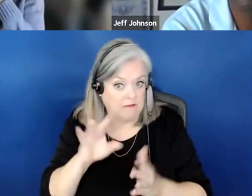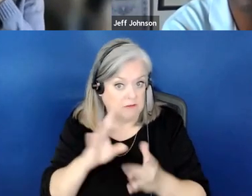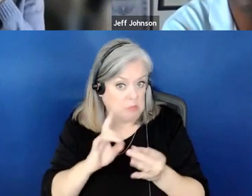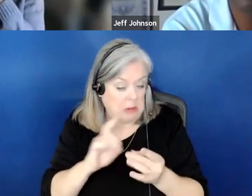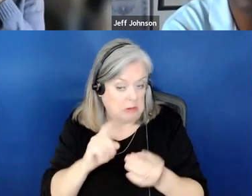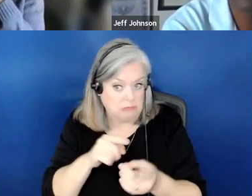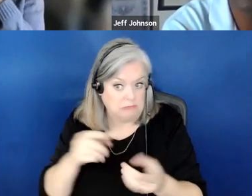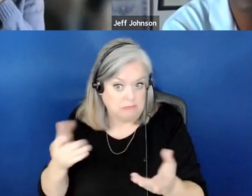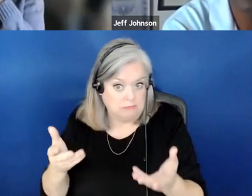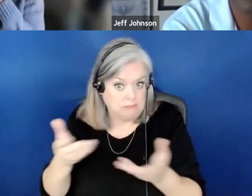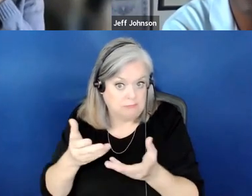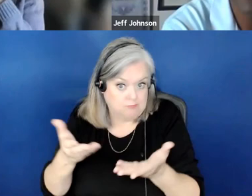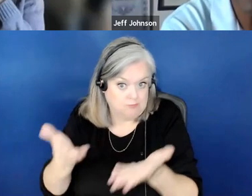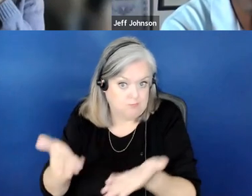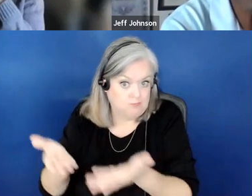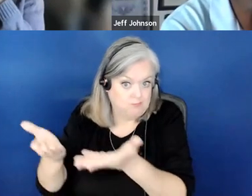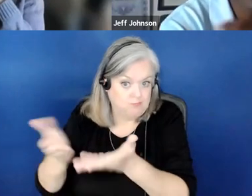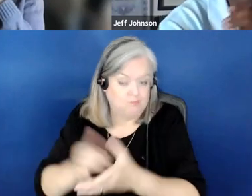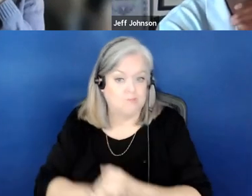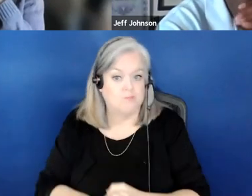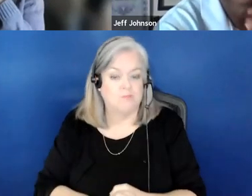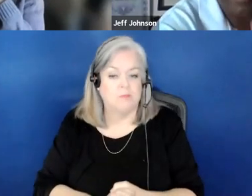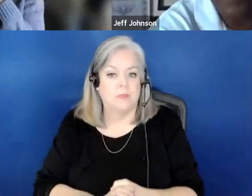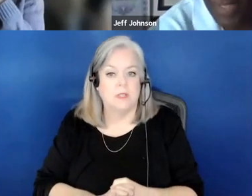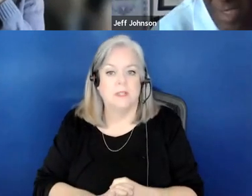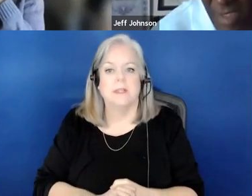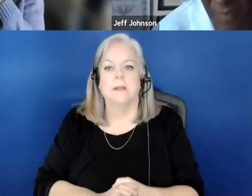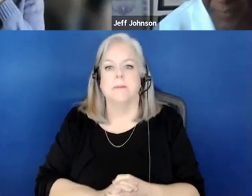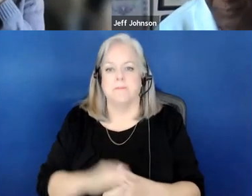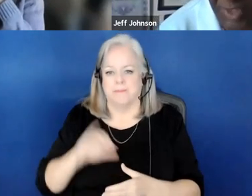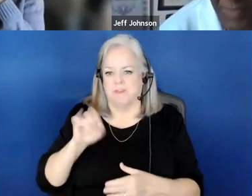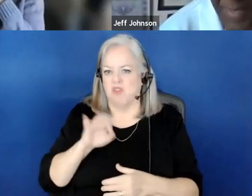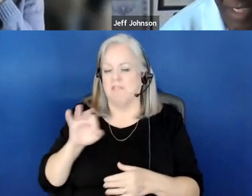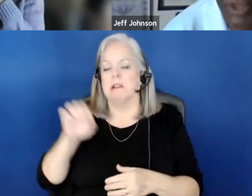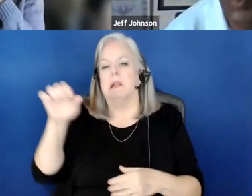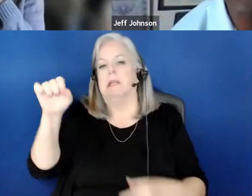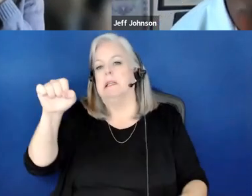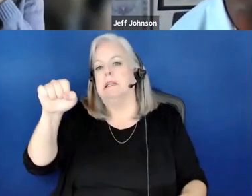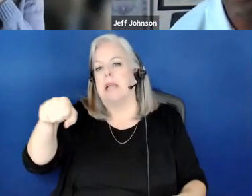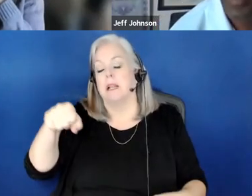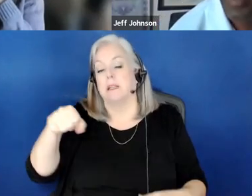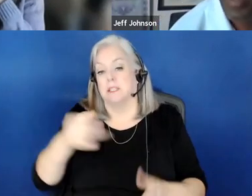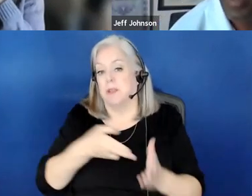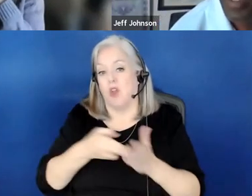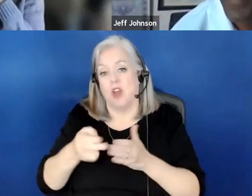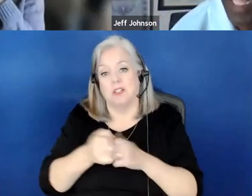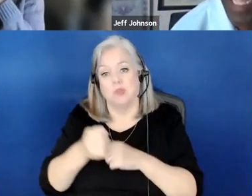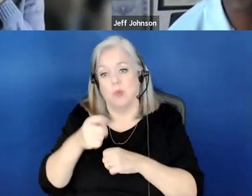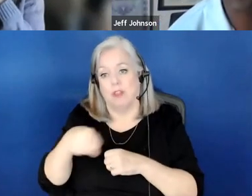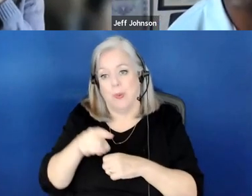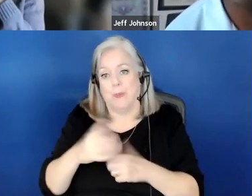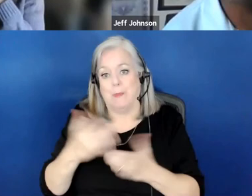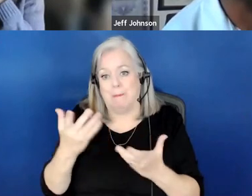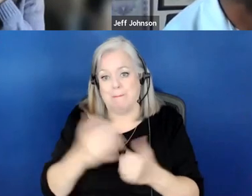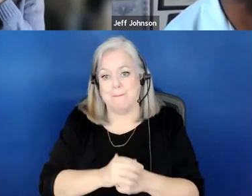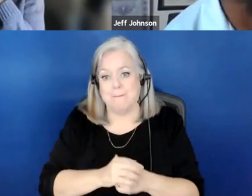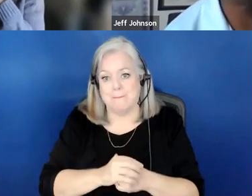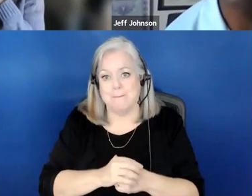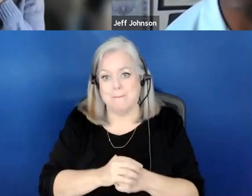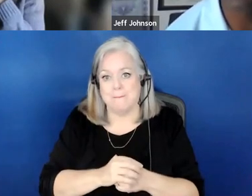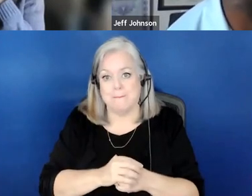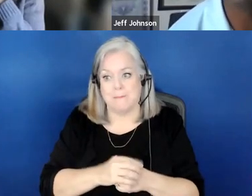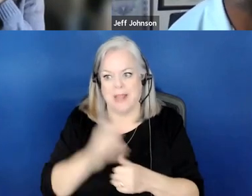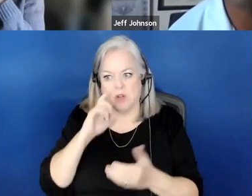of what she's praising yeah to be honest with you I noticed here in